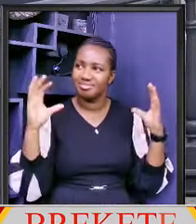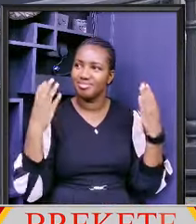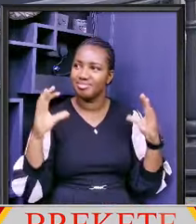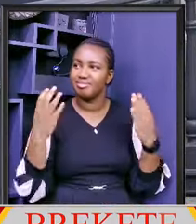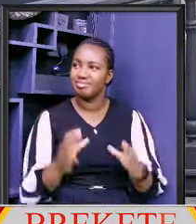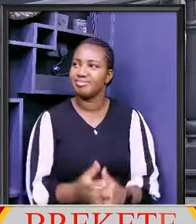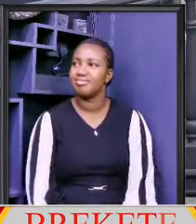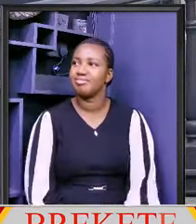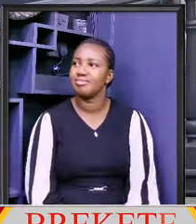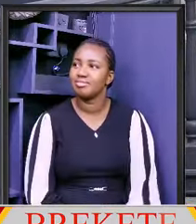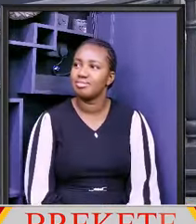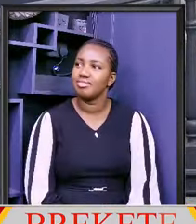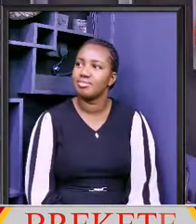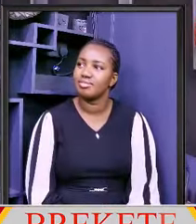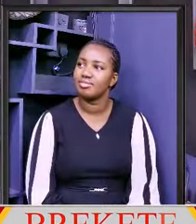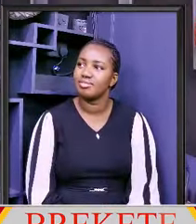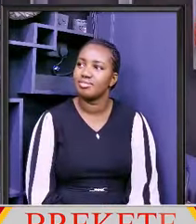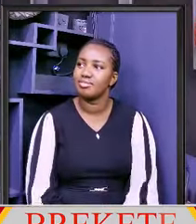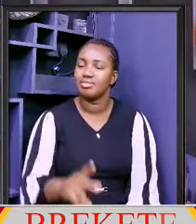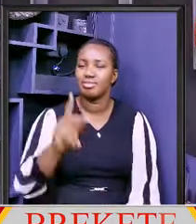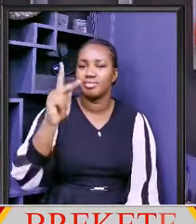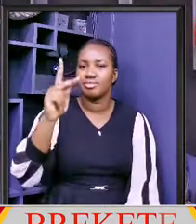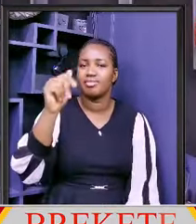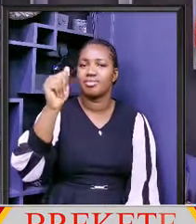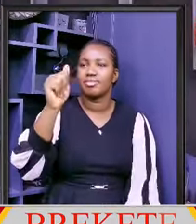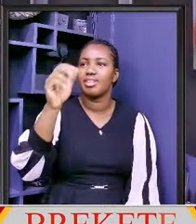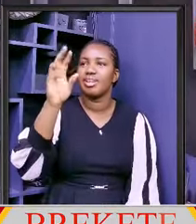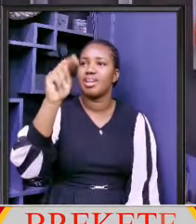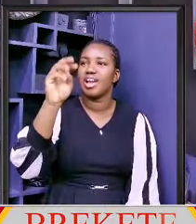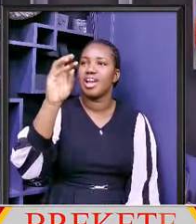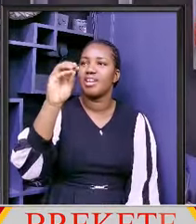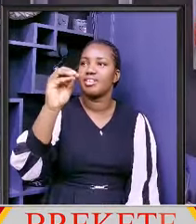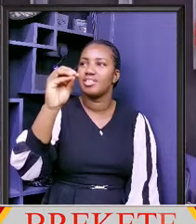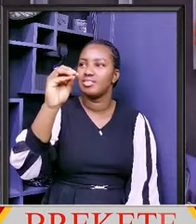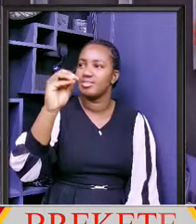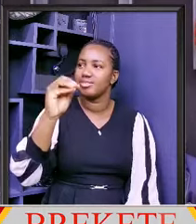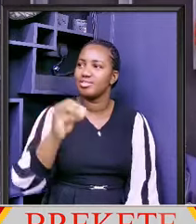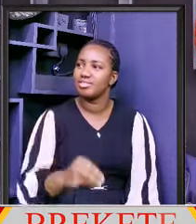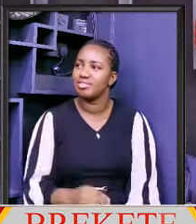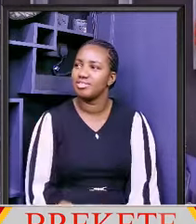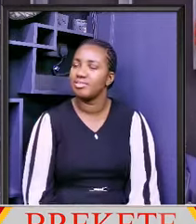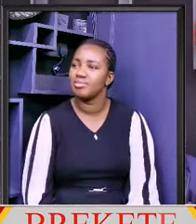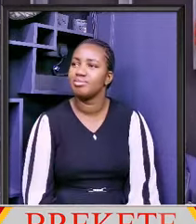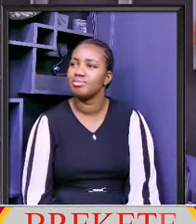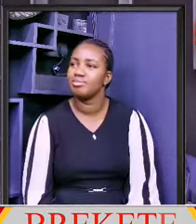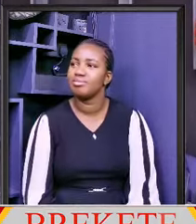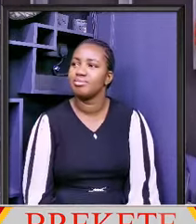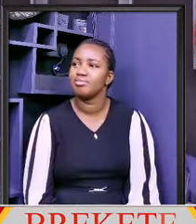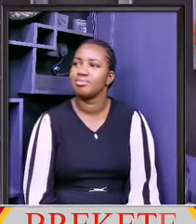Yeah? Very, very. Can you call them me? Because I'm good. Call the Satan.